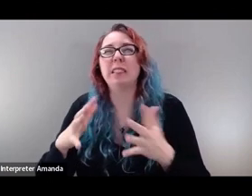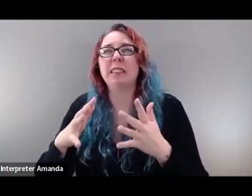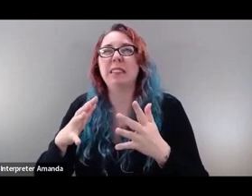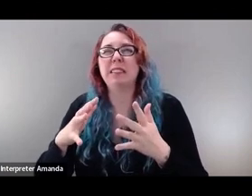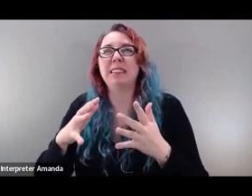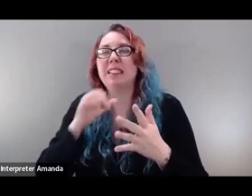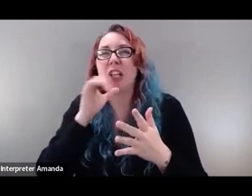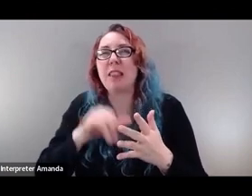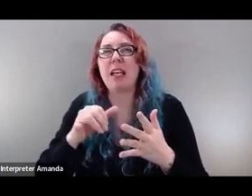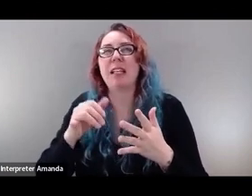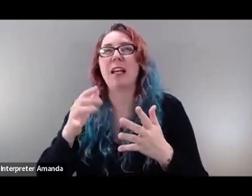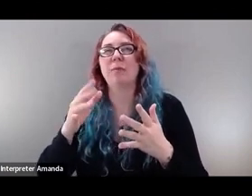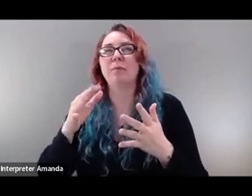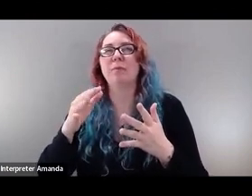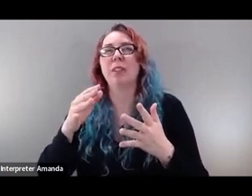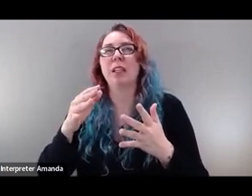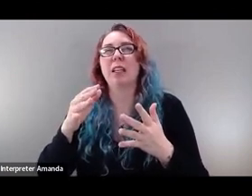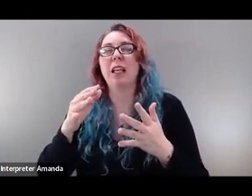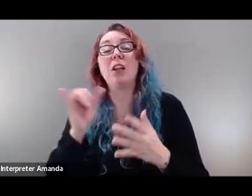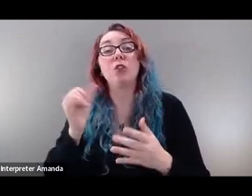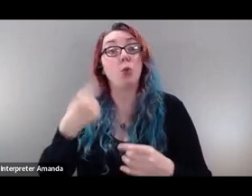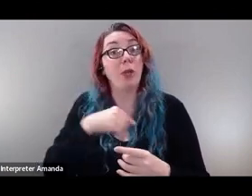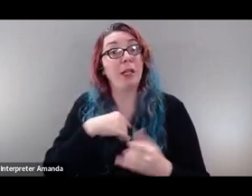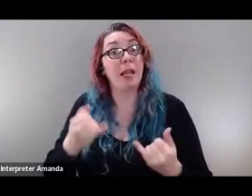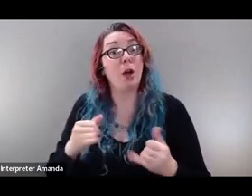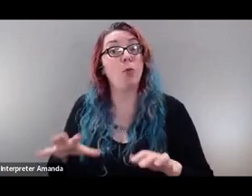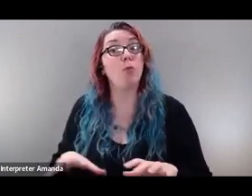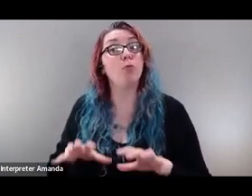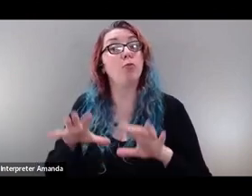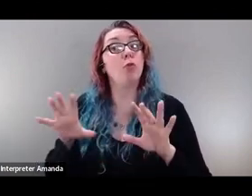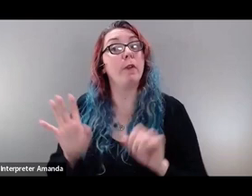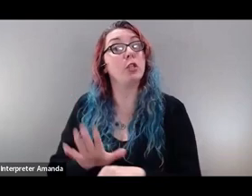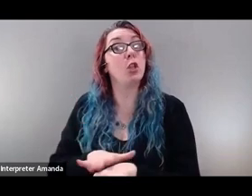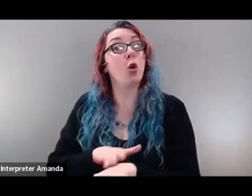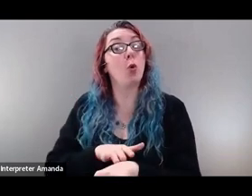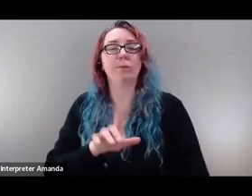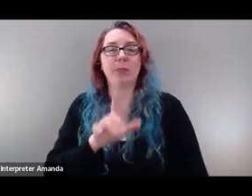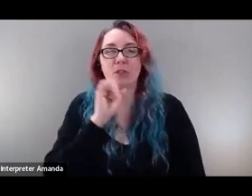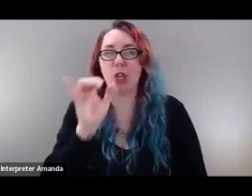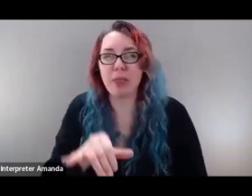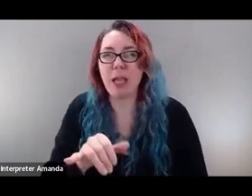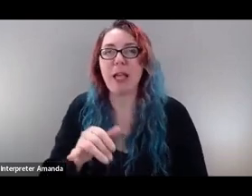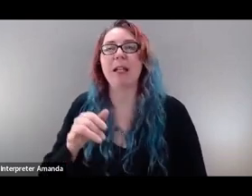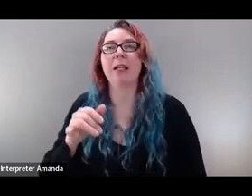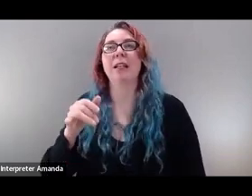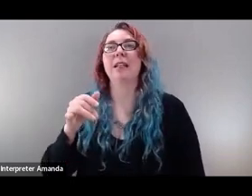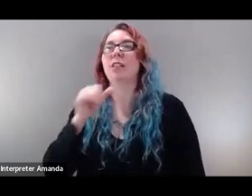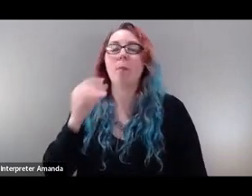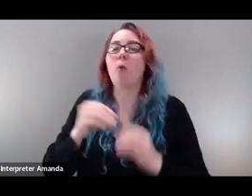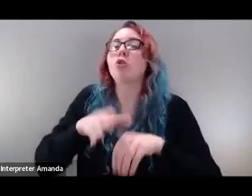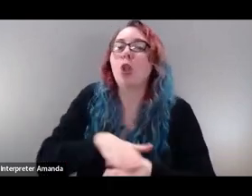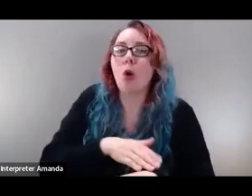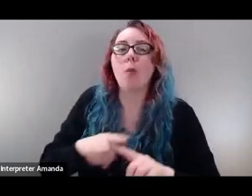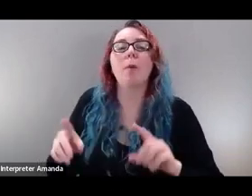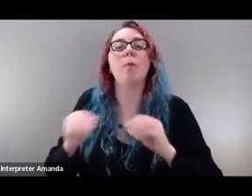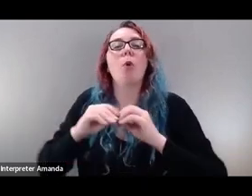I used to say that a lot, like, we need to move slower. And now I've shifted. I'm like, we're not actually moving slower. We're actually moving more intentionally and more thoughtful.